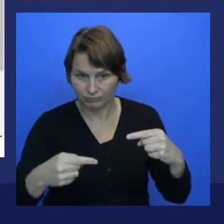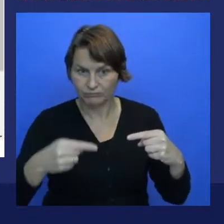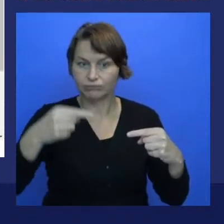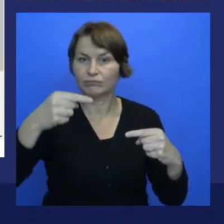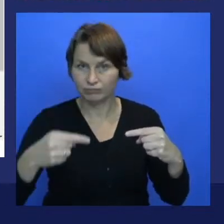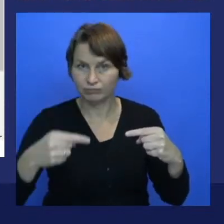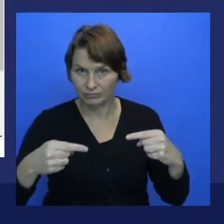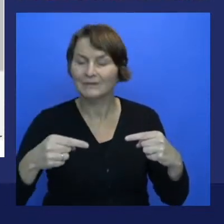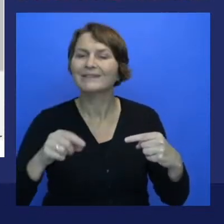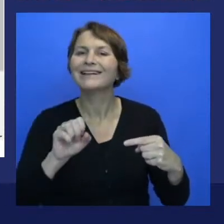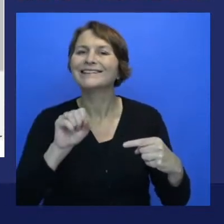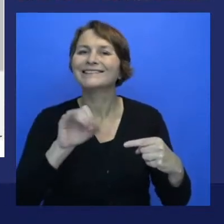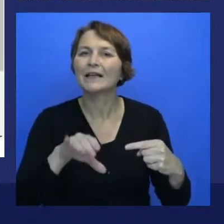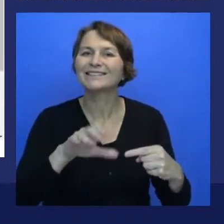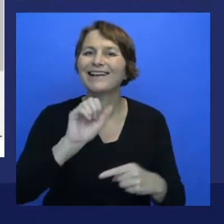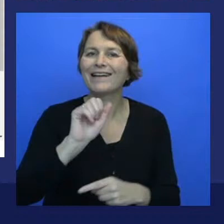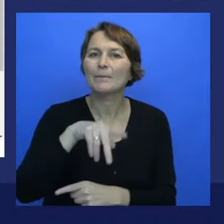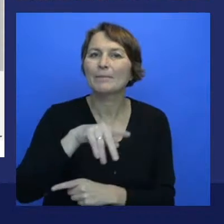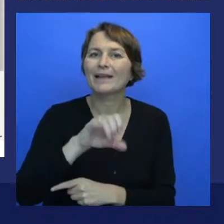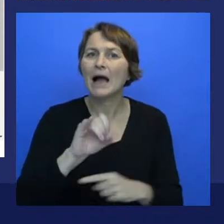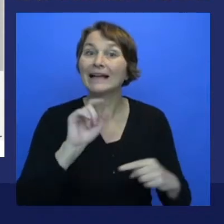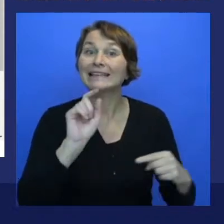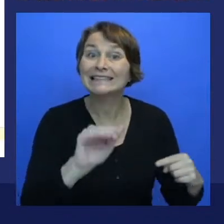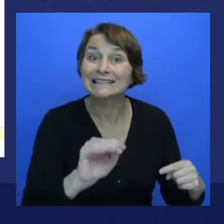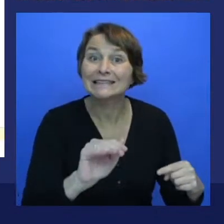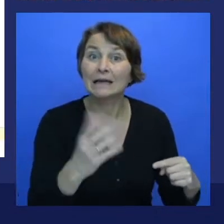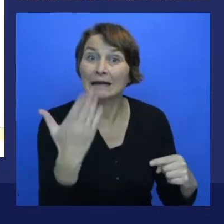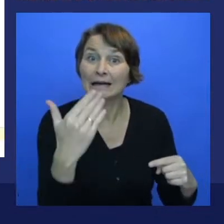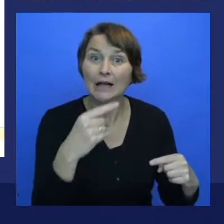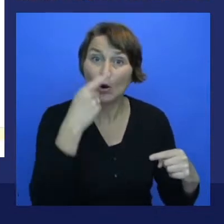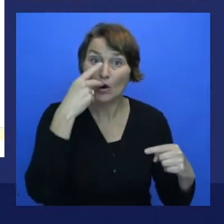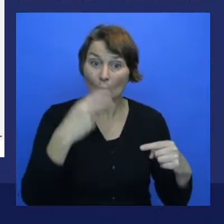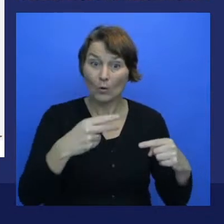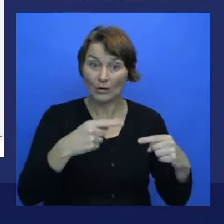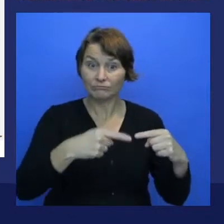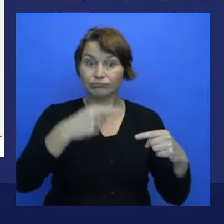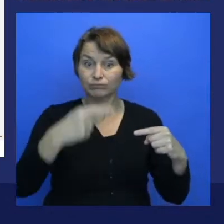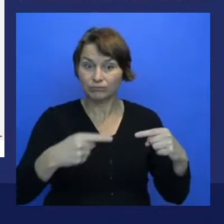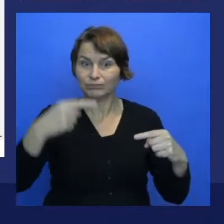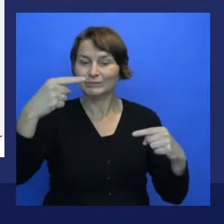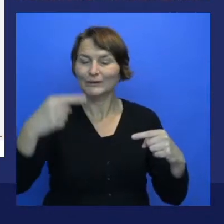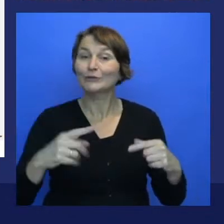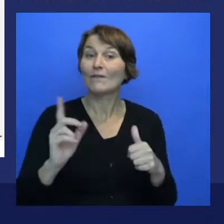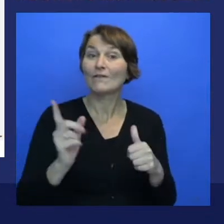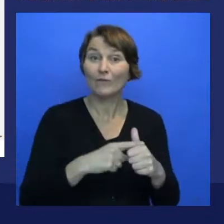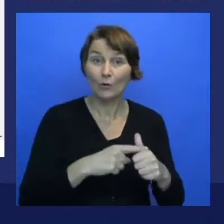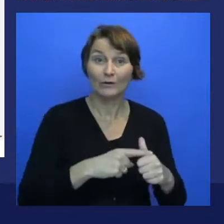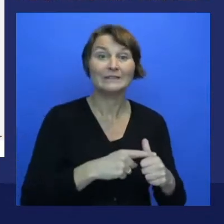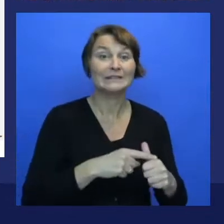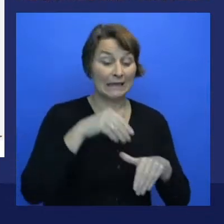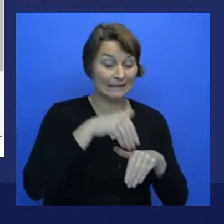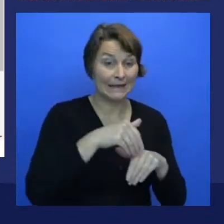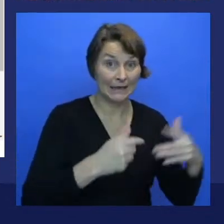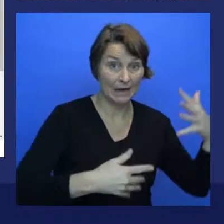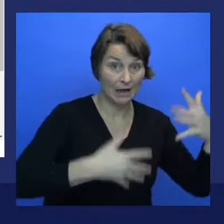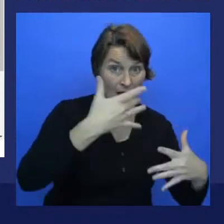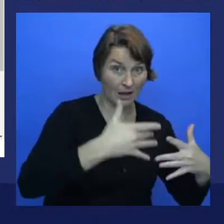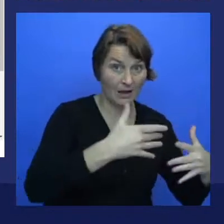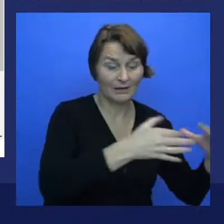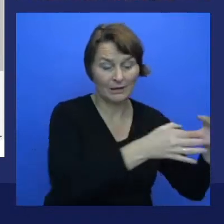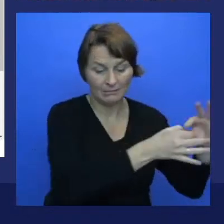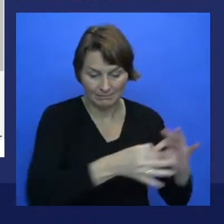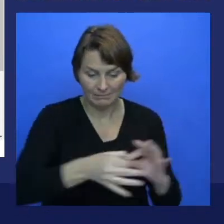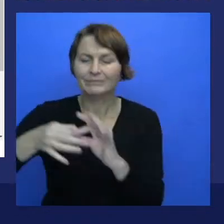API, send you an email, etc. It's pretty amazing. Basically, you start with data, you hook it up and to Metrics Advisor, and then you